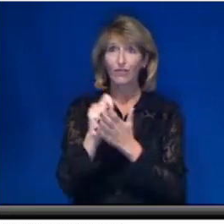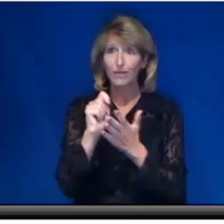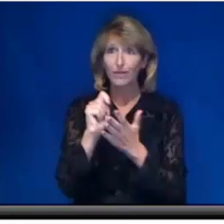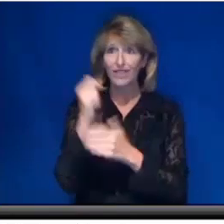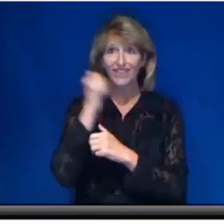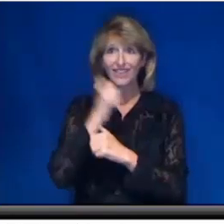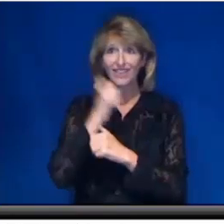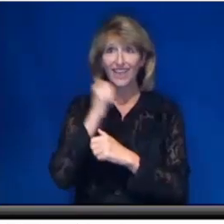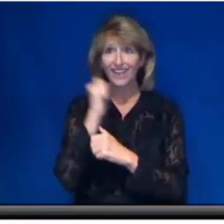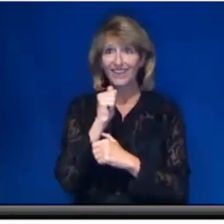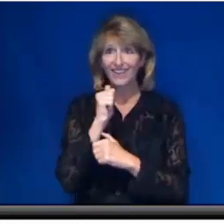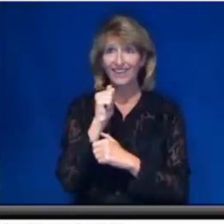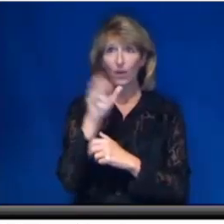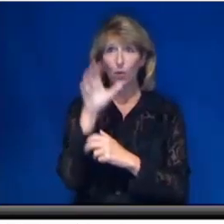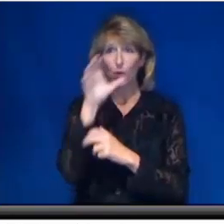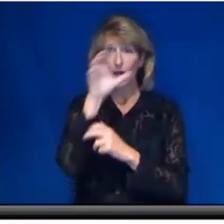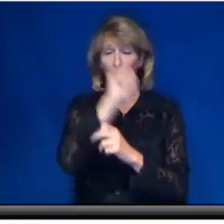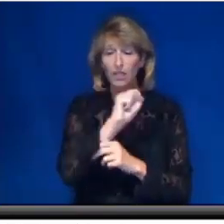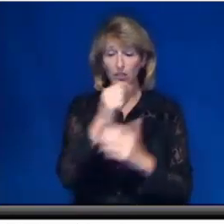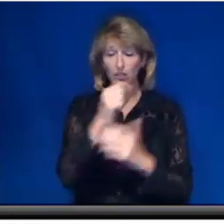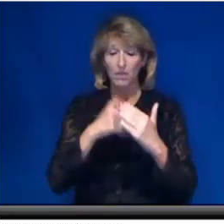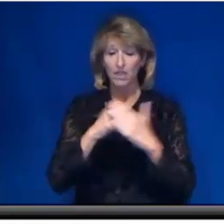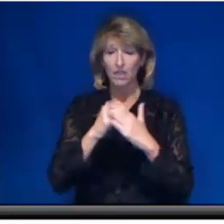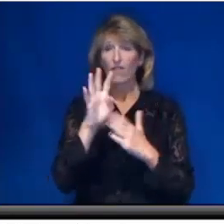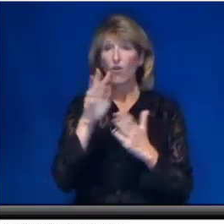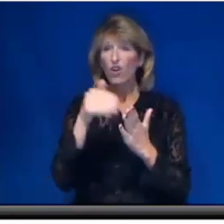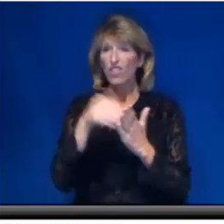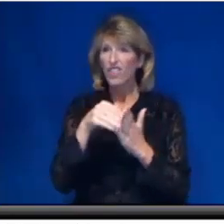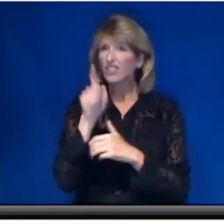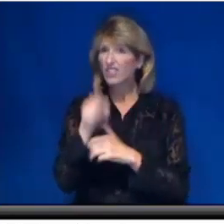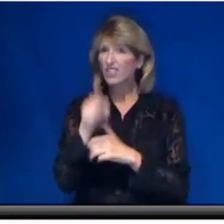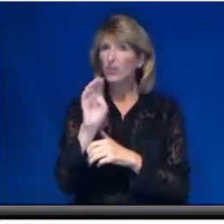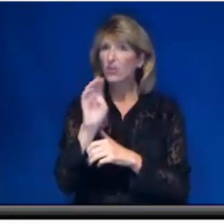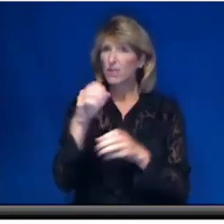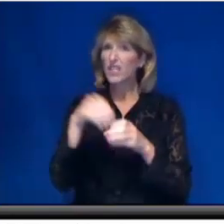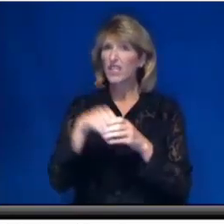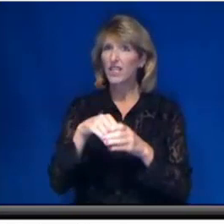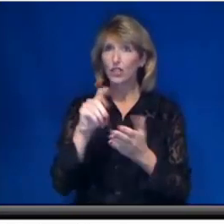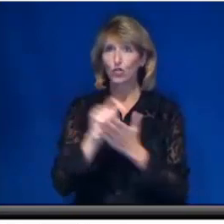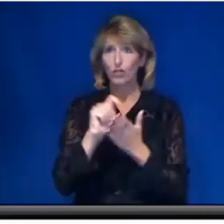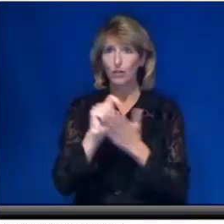We would estimate that if there are 2 million people who are deaf,